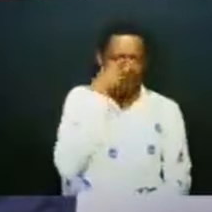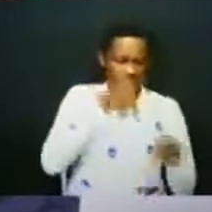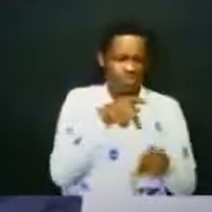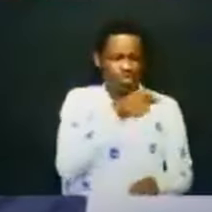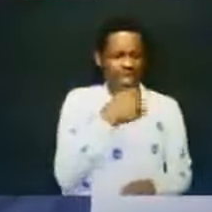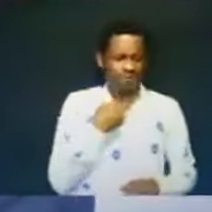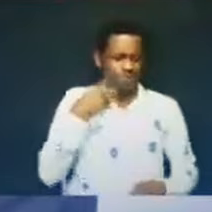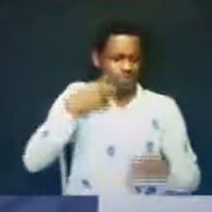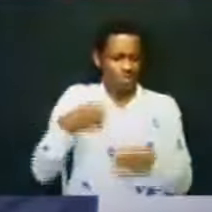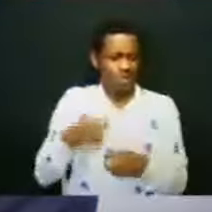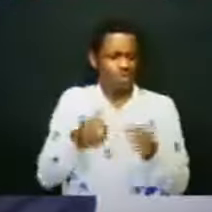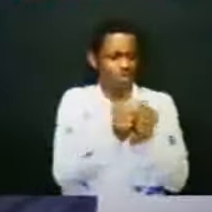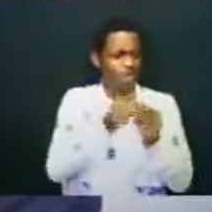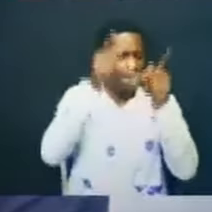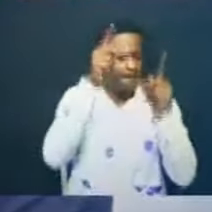Do